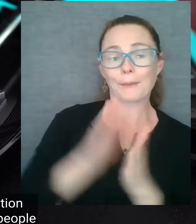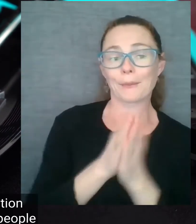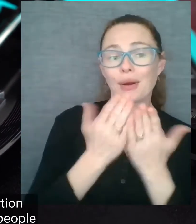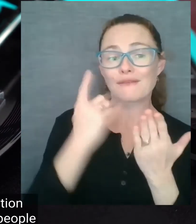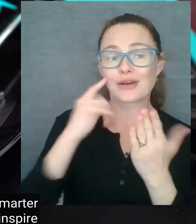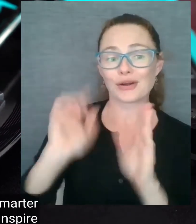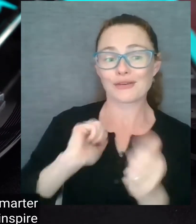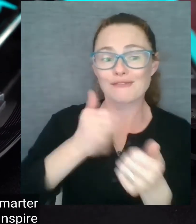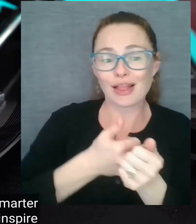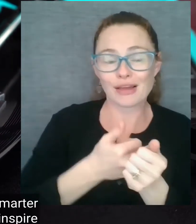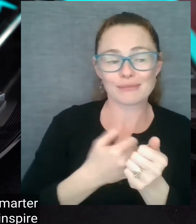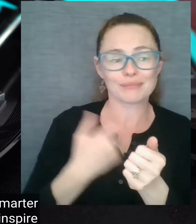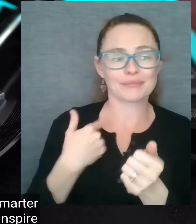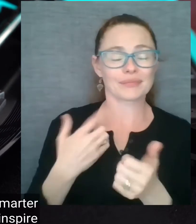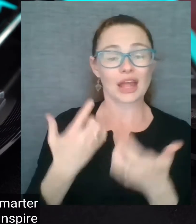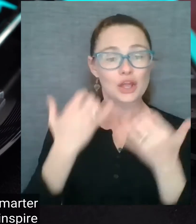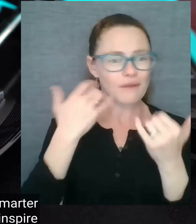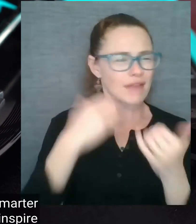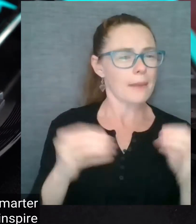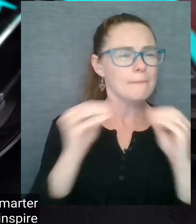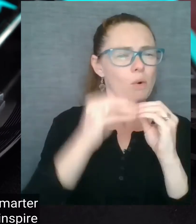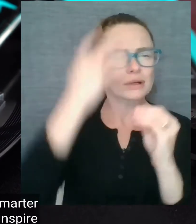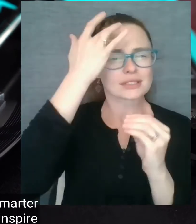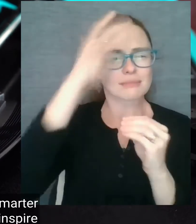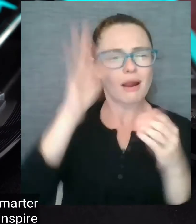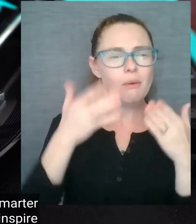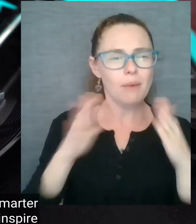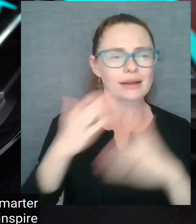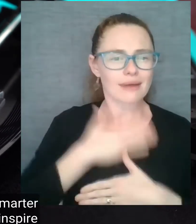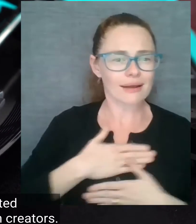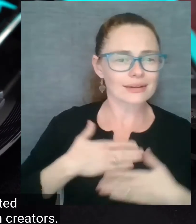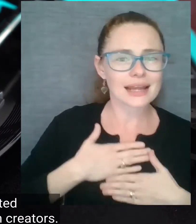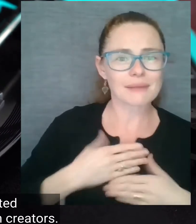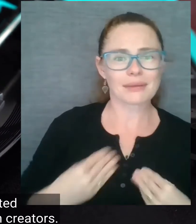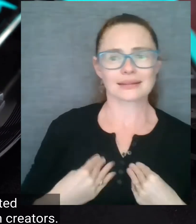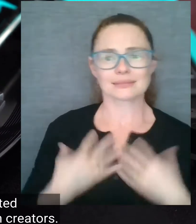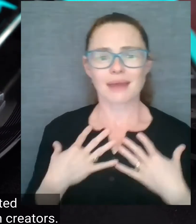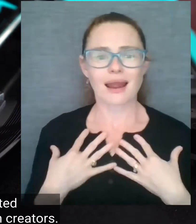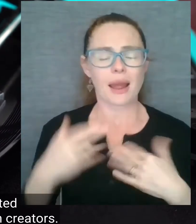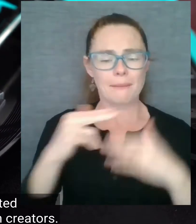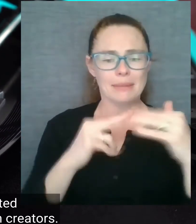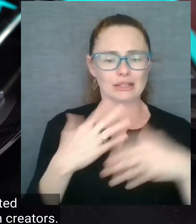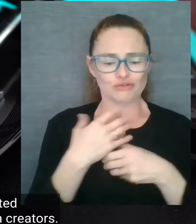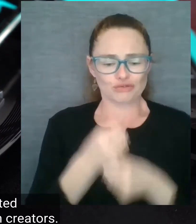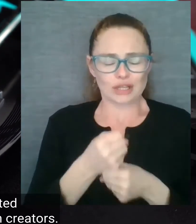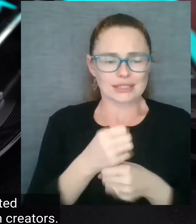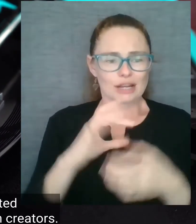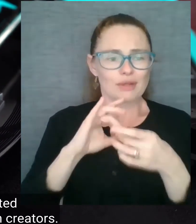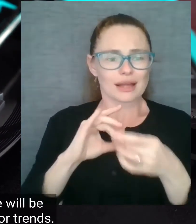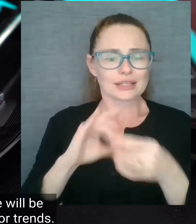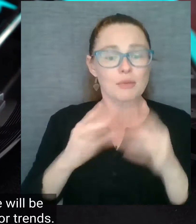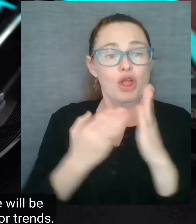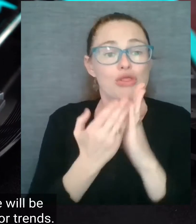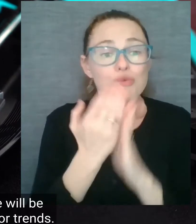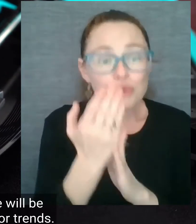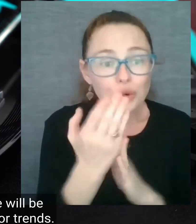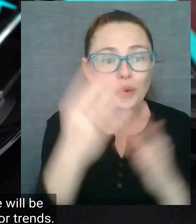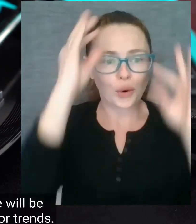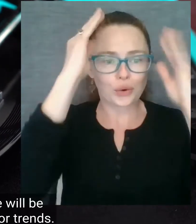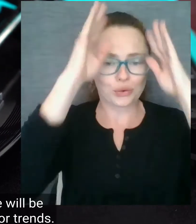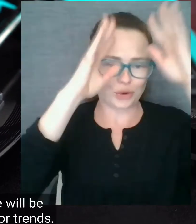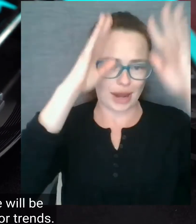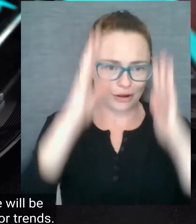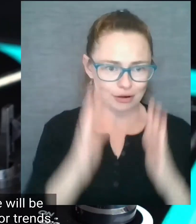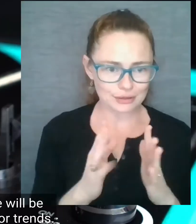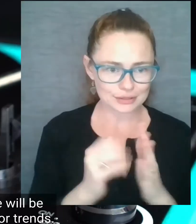interrupting people, you now have a smarter way to entertain, inspire, and build trusted relationships through creators. In this podcast, we will